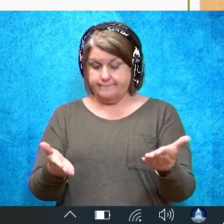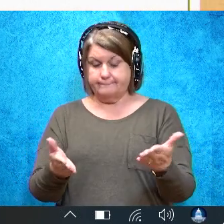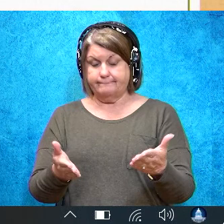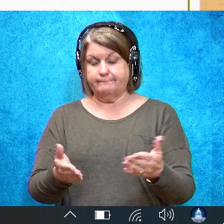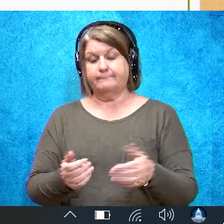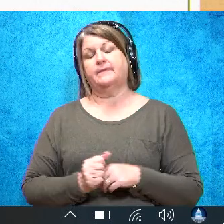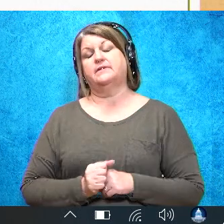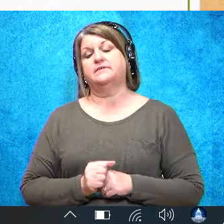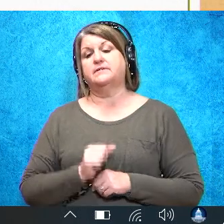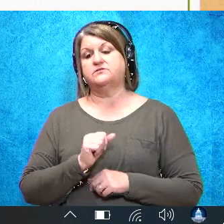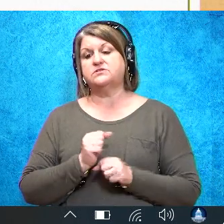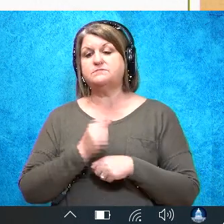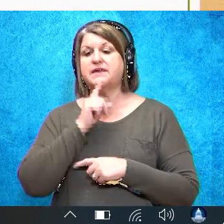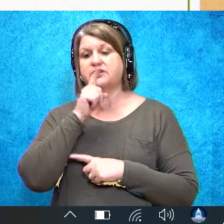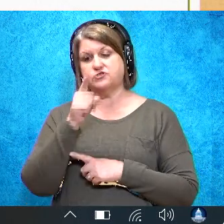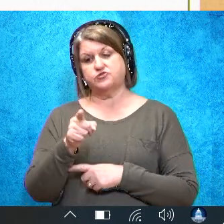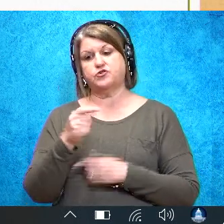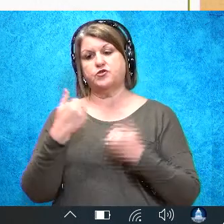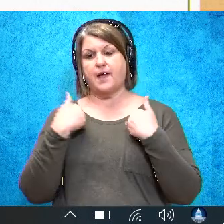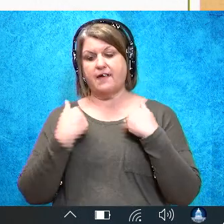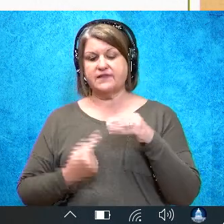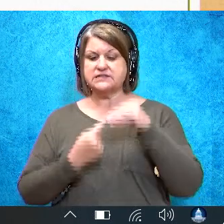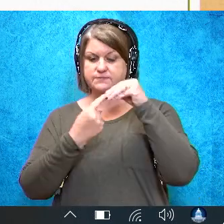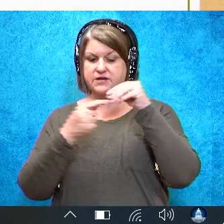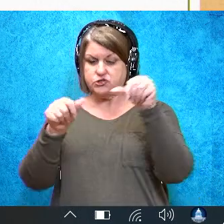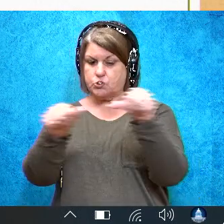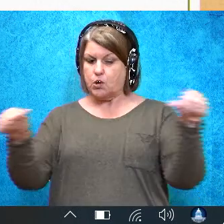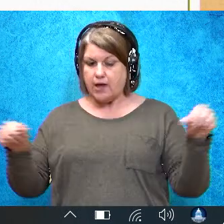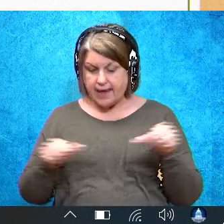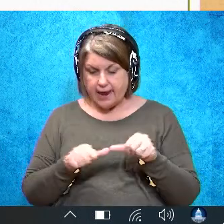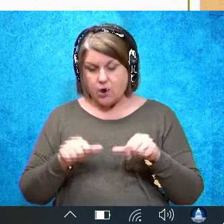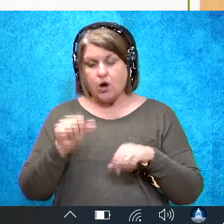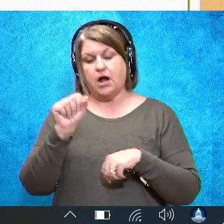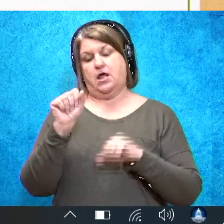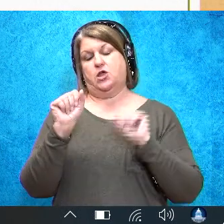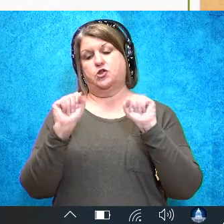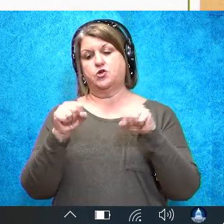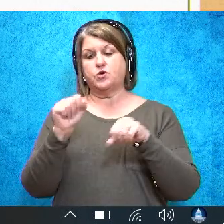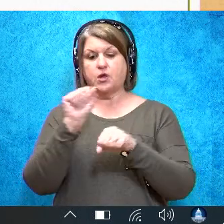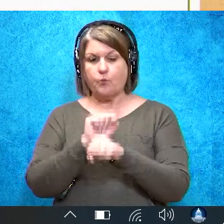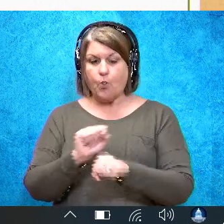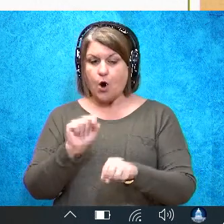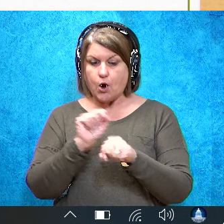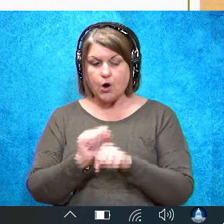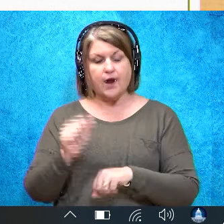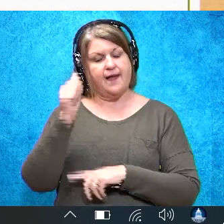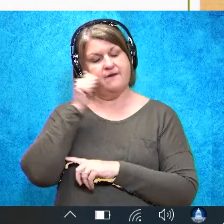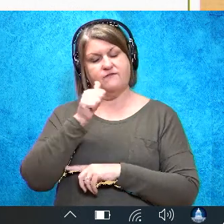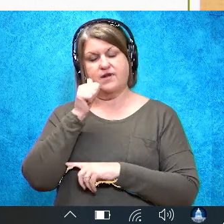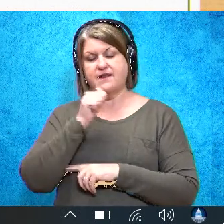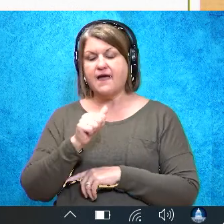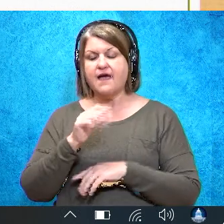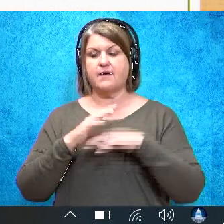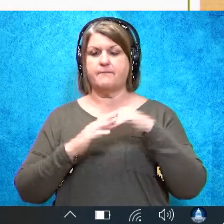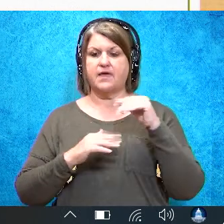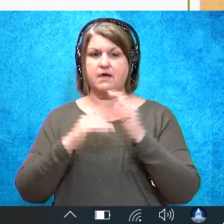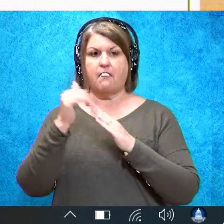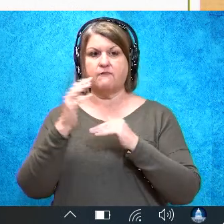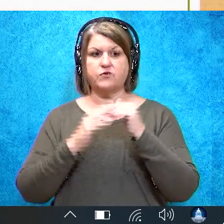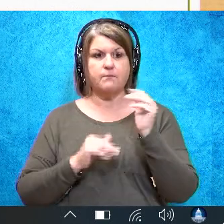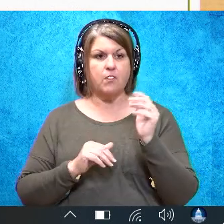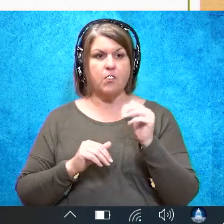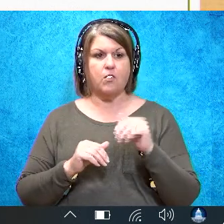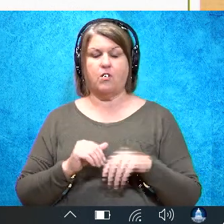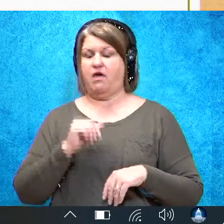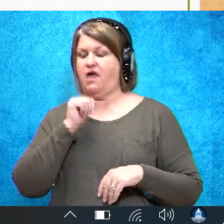that you do set aside that space so that you can work every day and be comfortable, not have too many distractions. That's